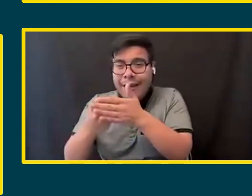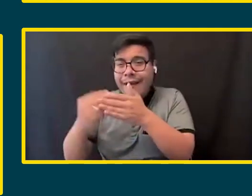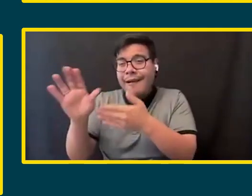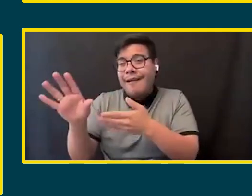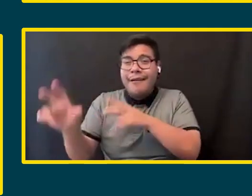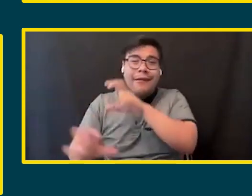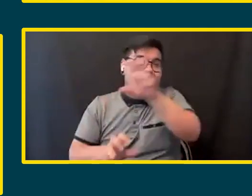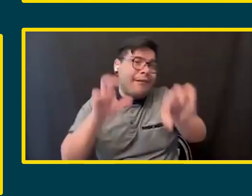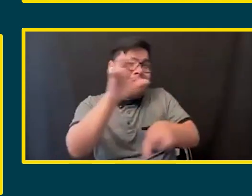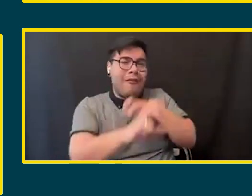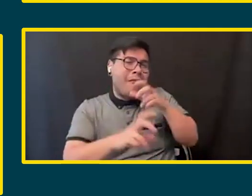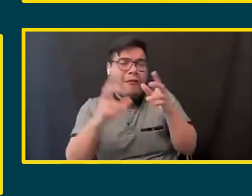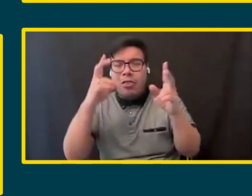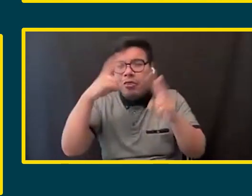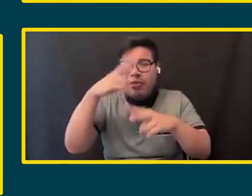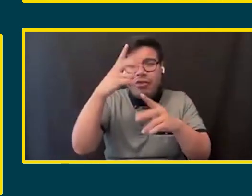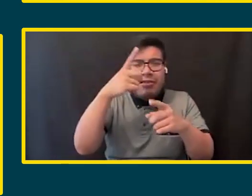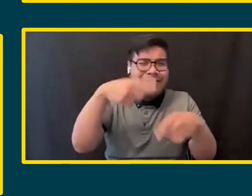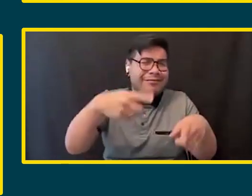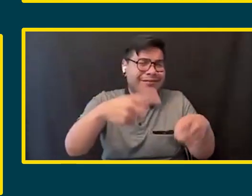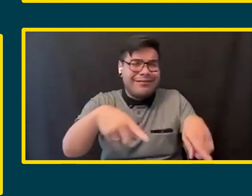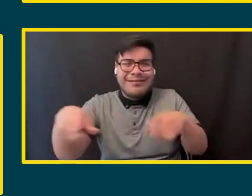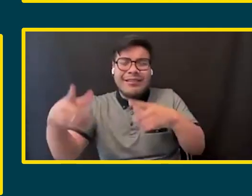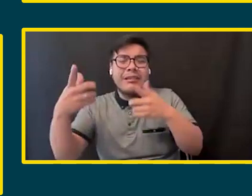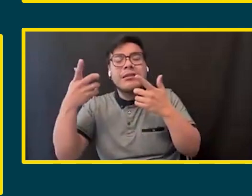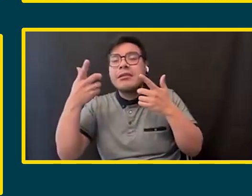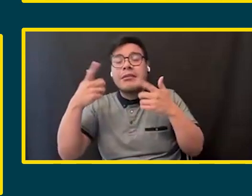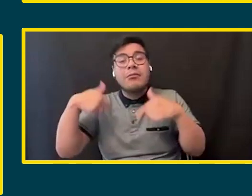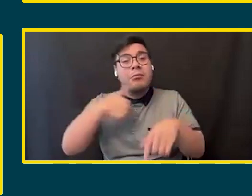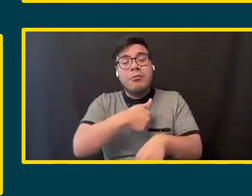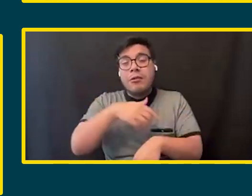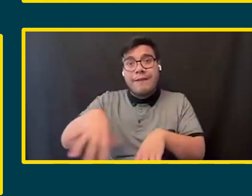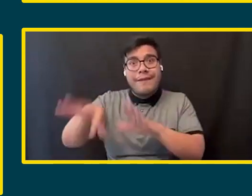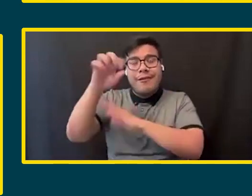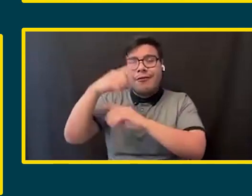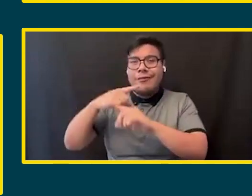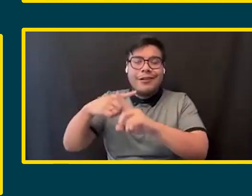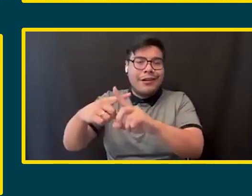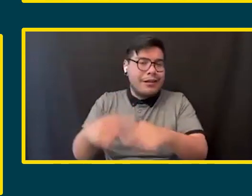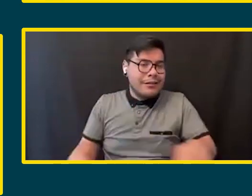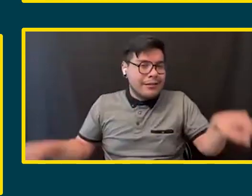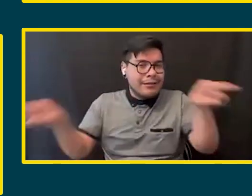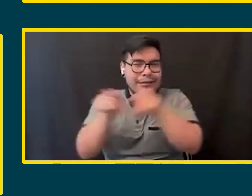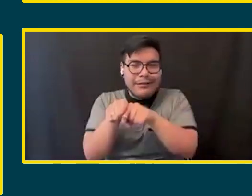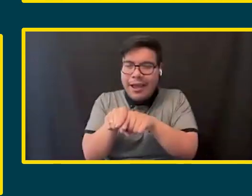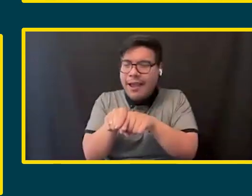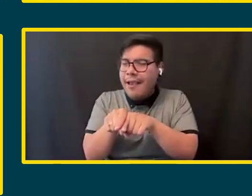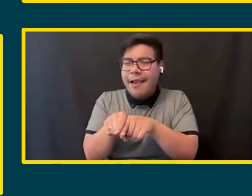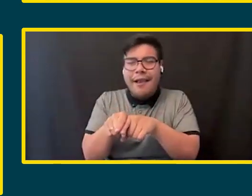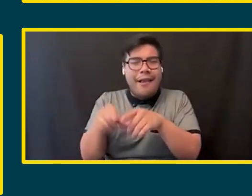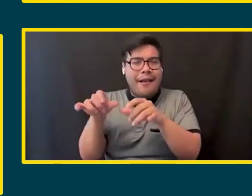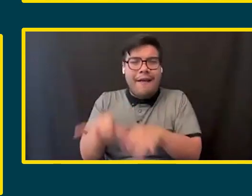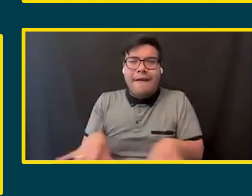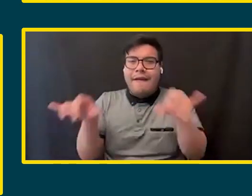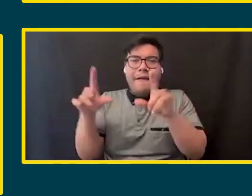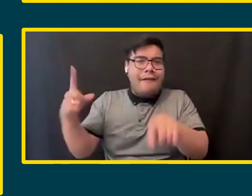of tomfoolery. And we found a target. It's the same playbook we've been playing since the inception